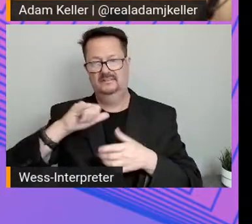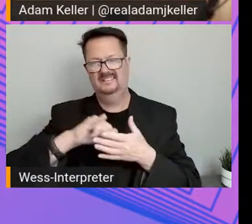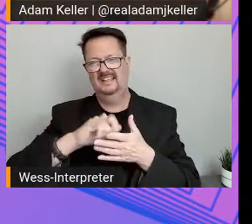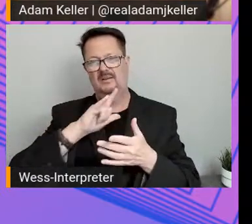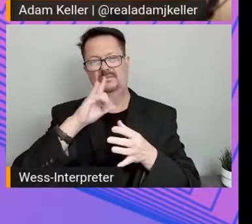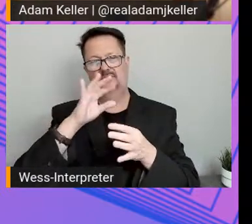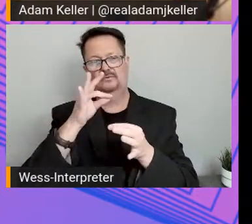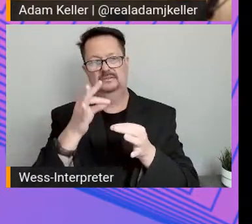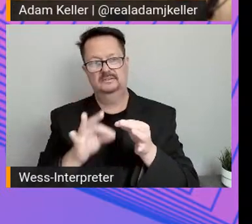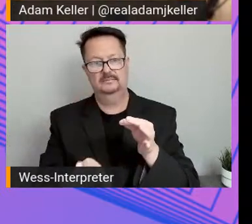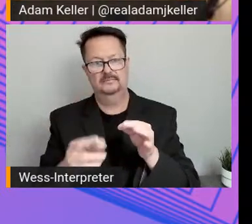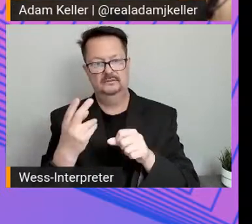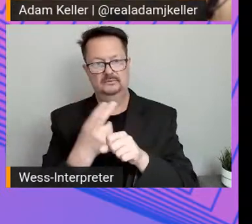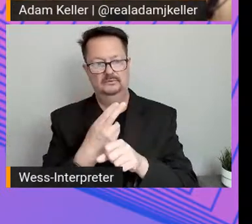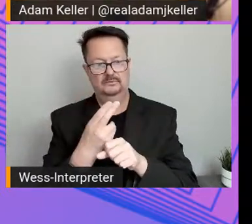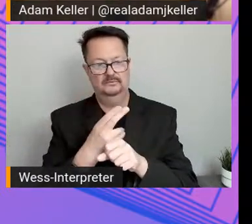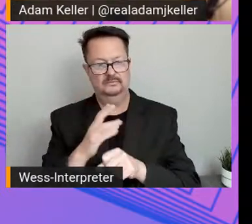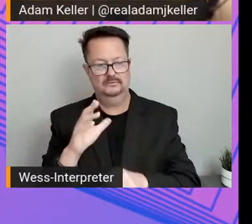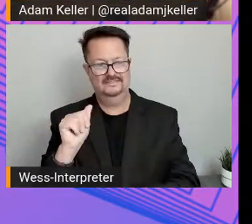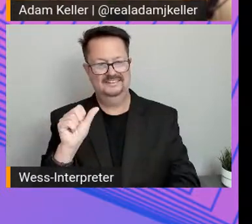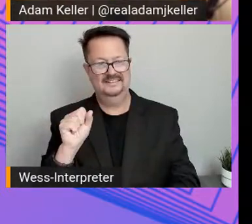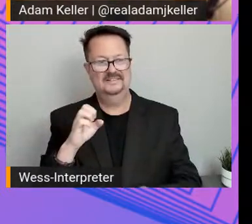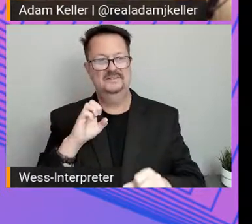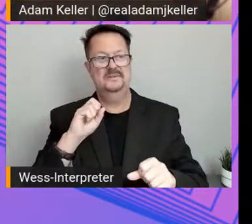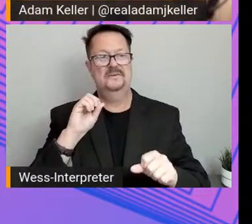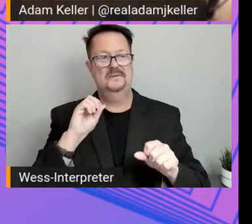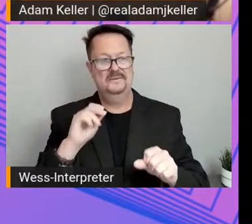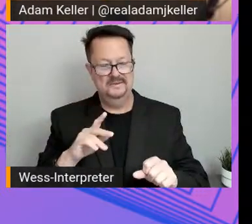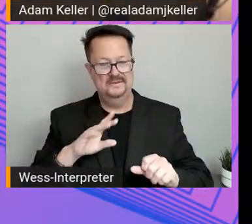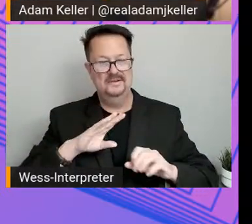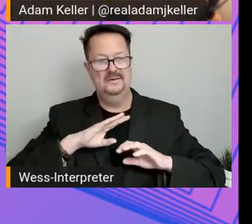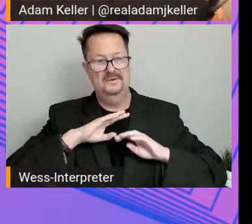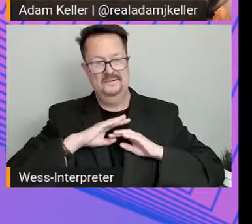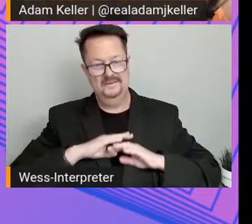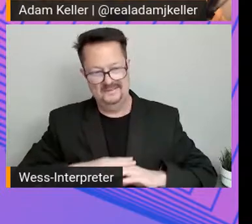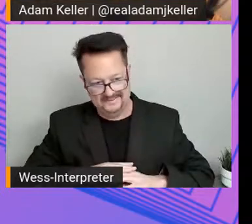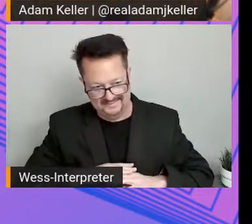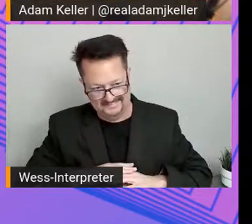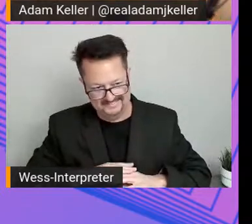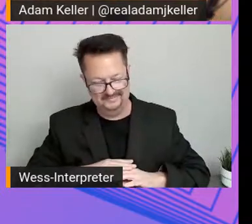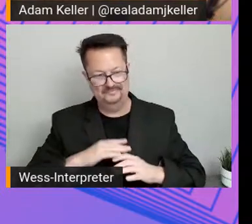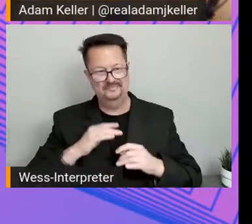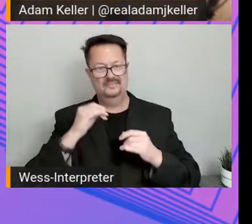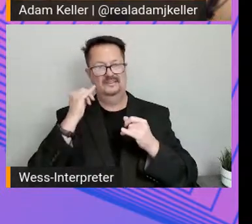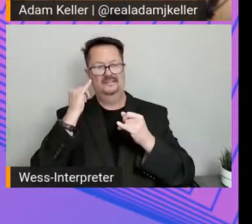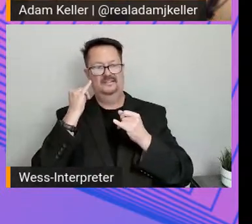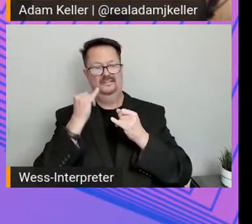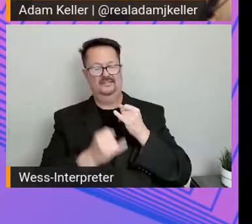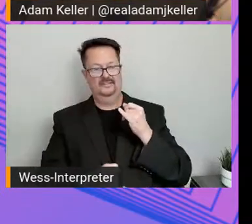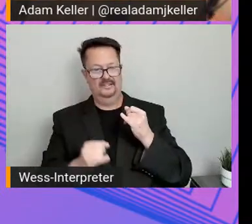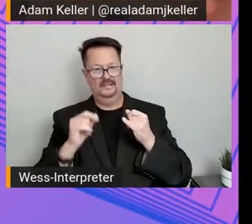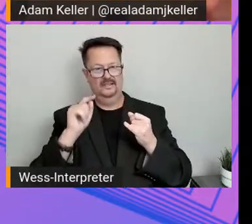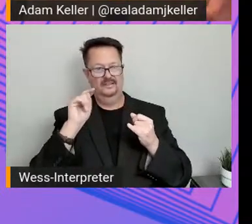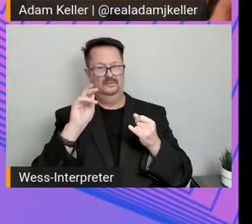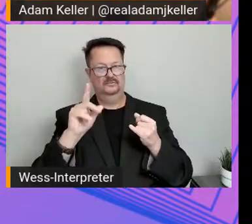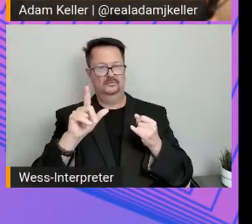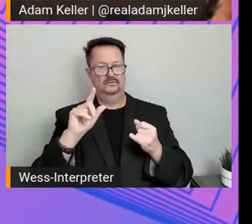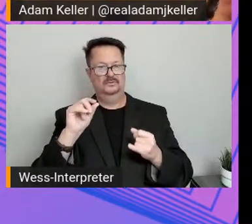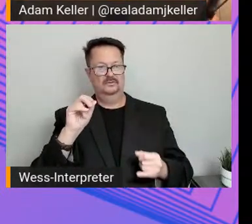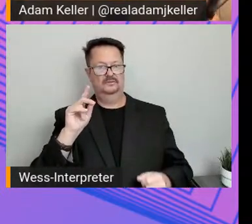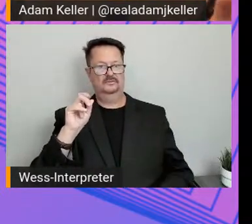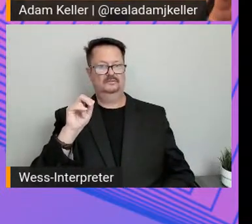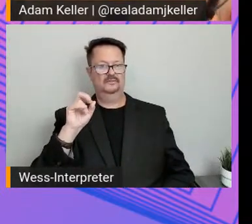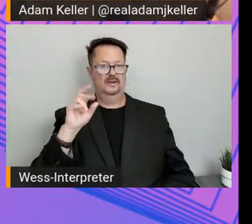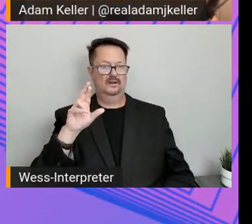use case. Okay, so the last tool here I'm going to dive into is Docker Compose. So if you're familiar